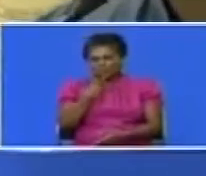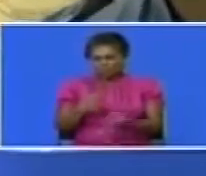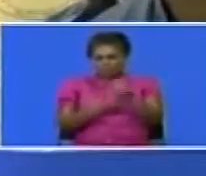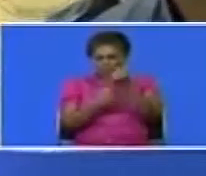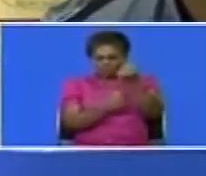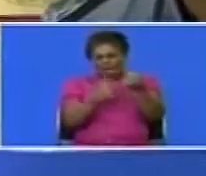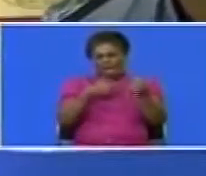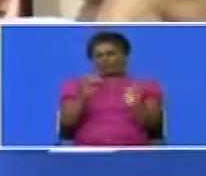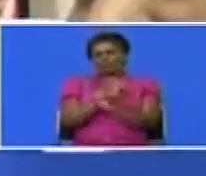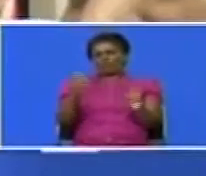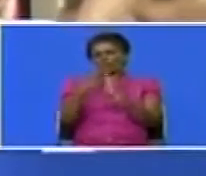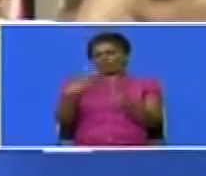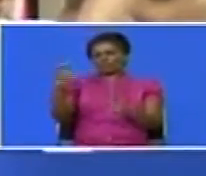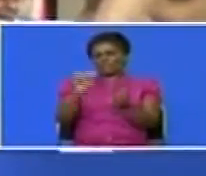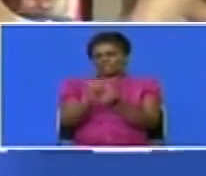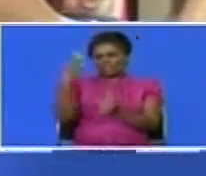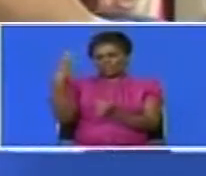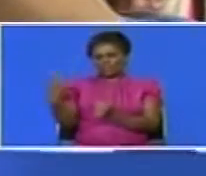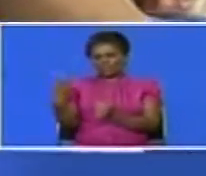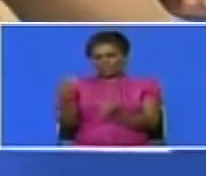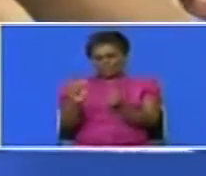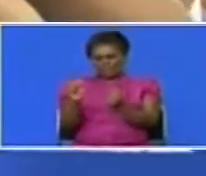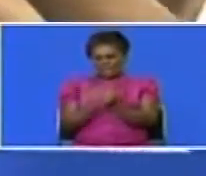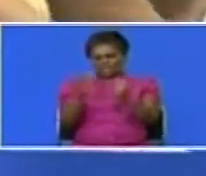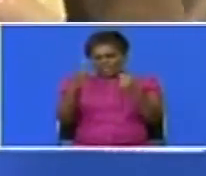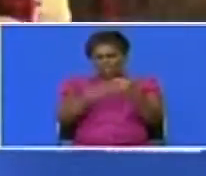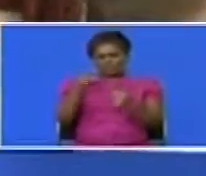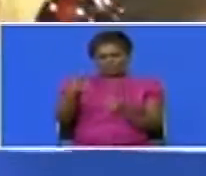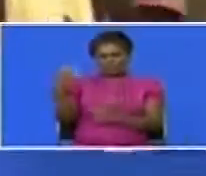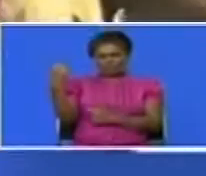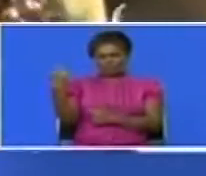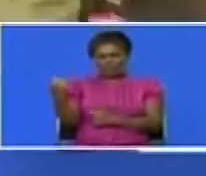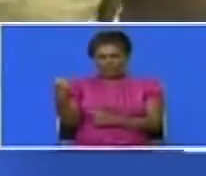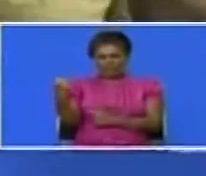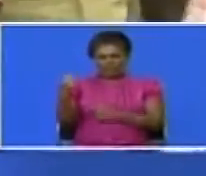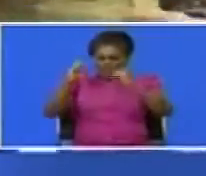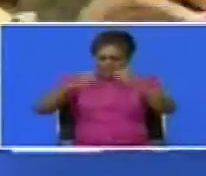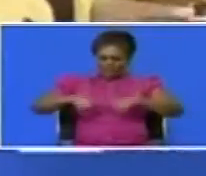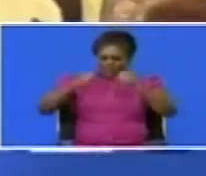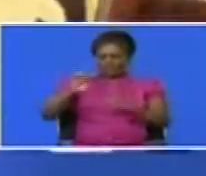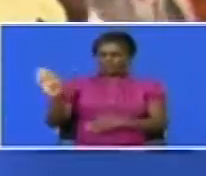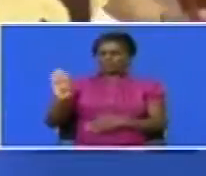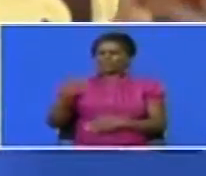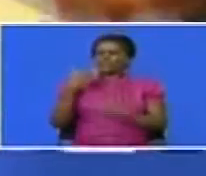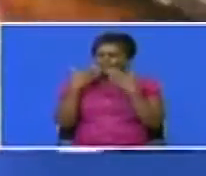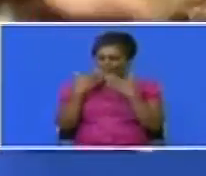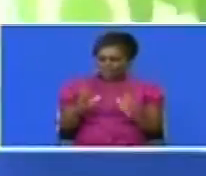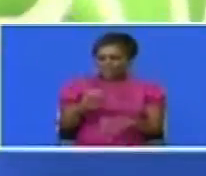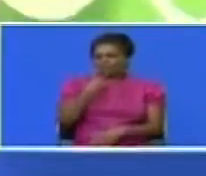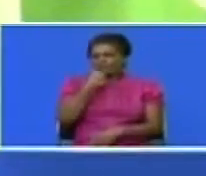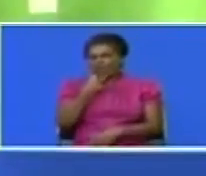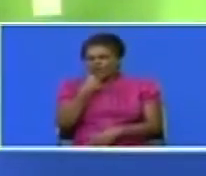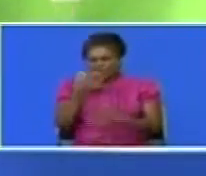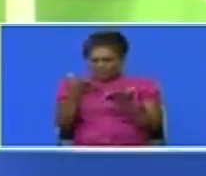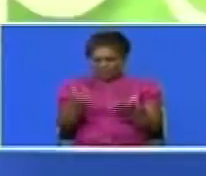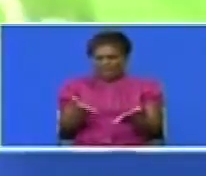since March 2013, when an 18.5 million shillings a year deal with Brookside Dairies ended. The Gor Mahia shirt will